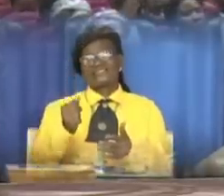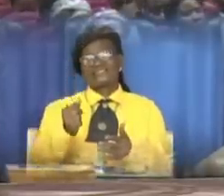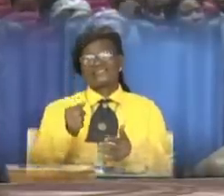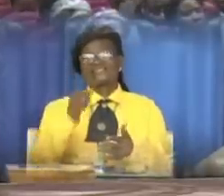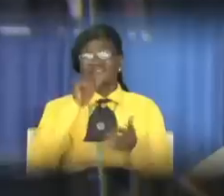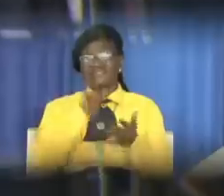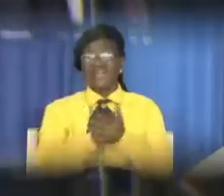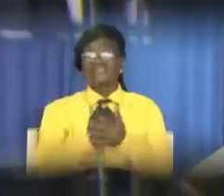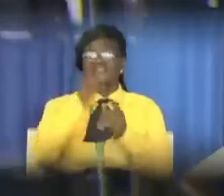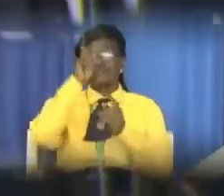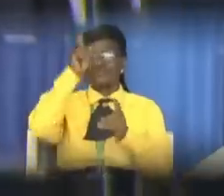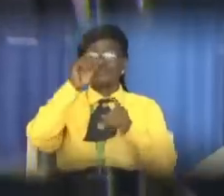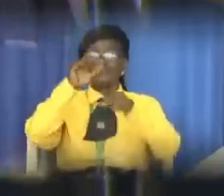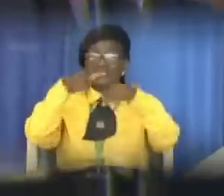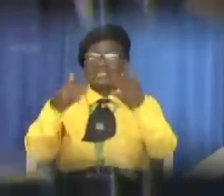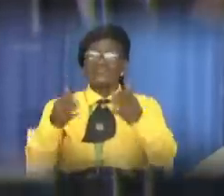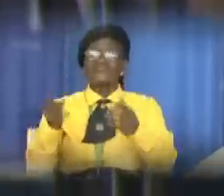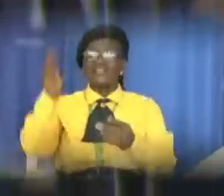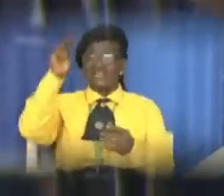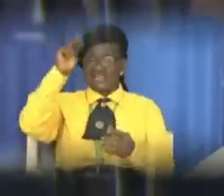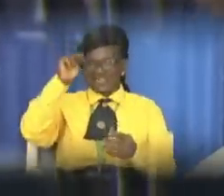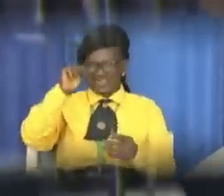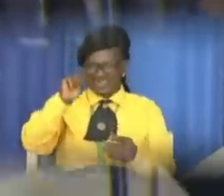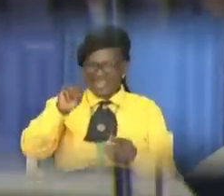That you give them priority.